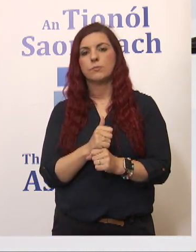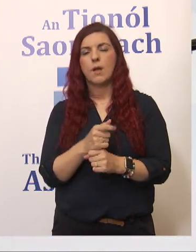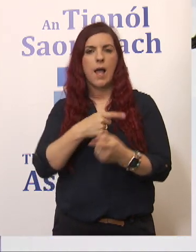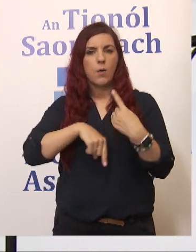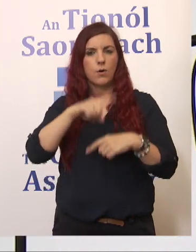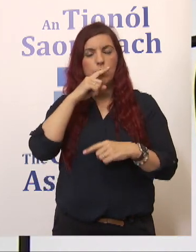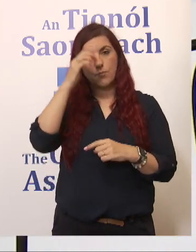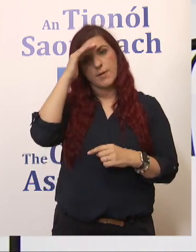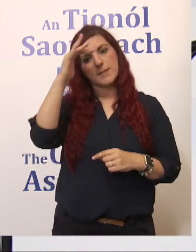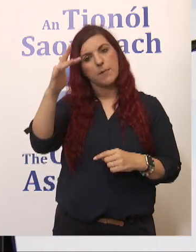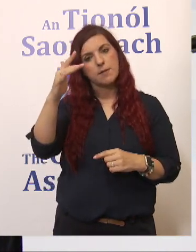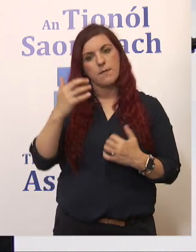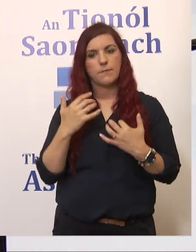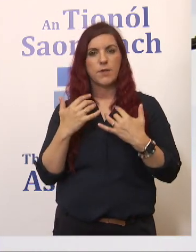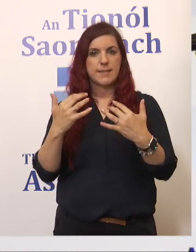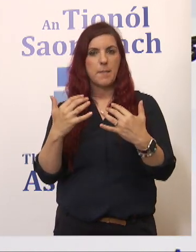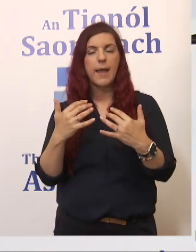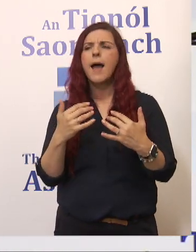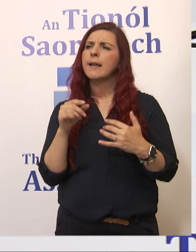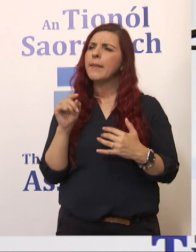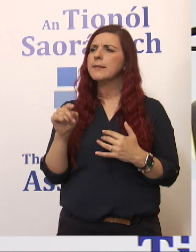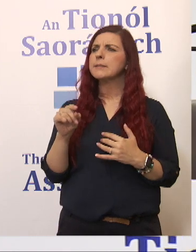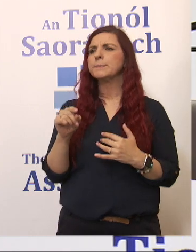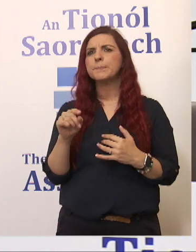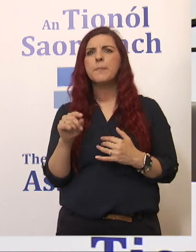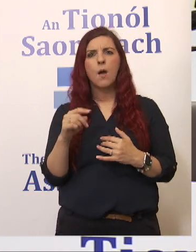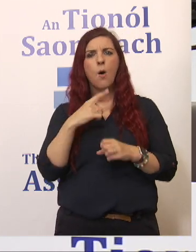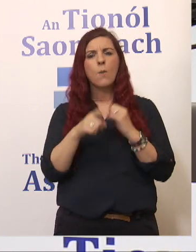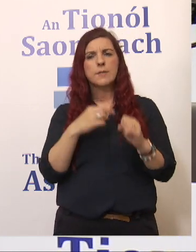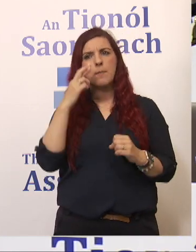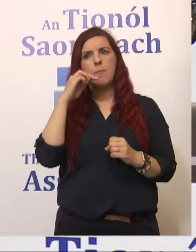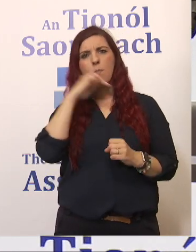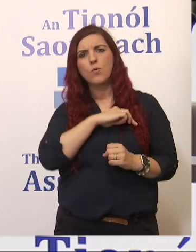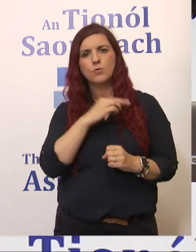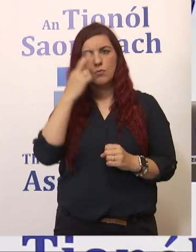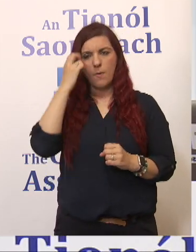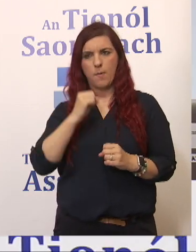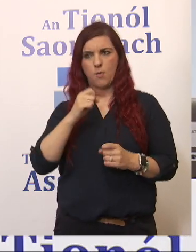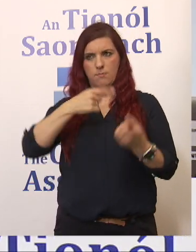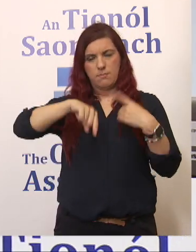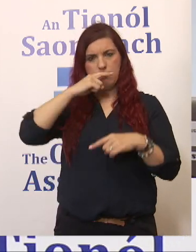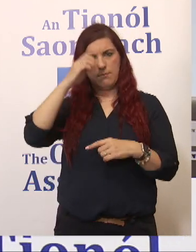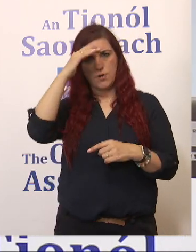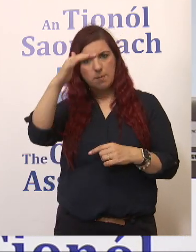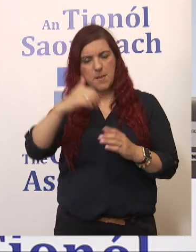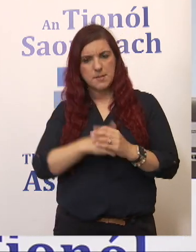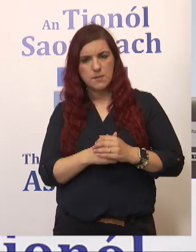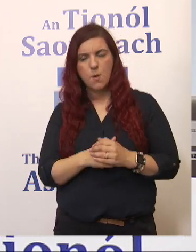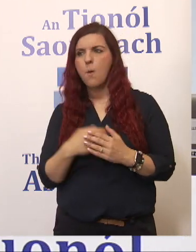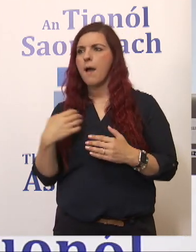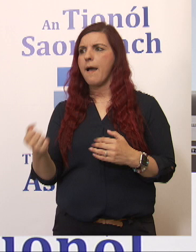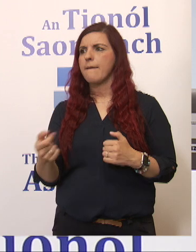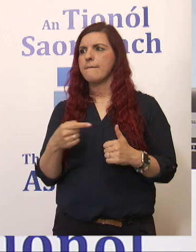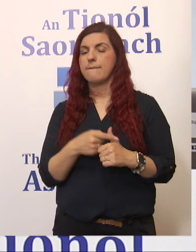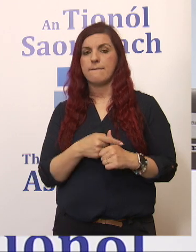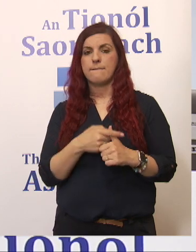principles of the Assembly, and it's always, I think, important to emphasise our principles. And we have